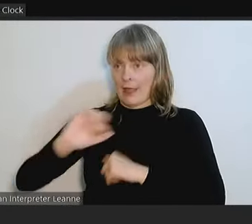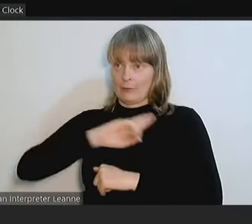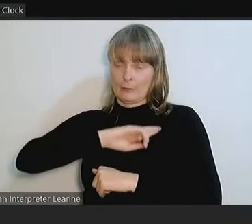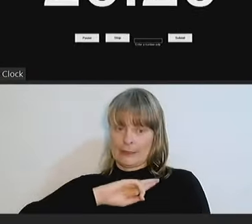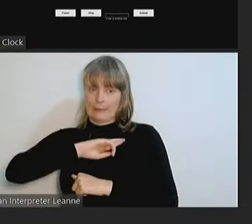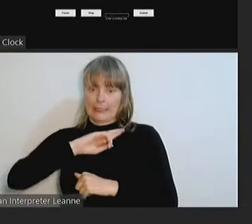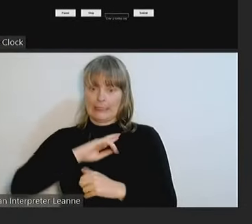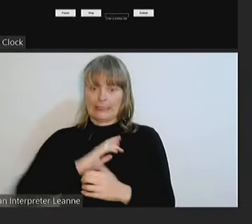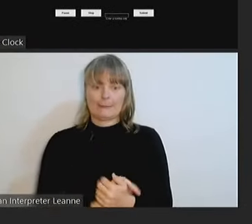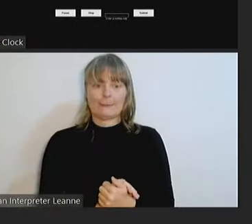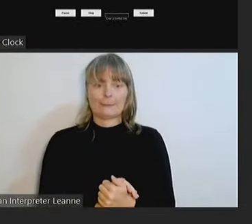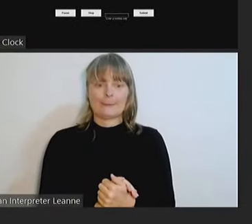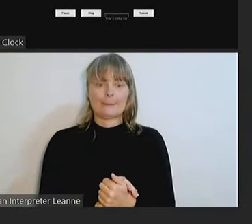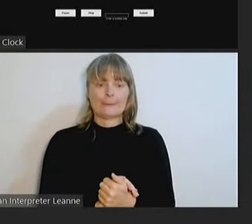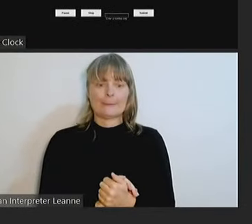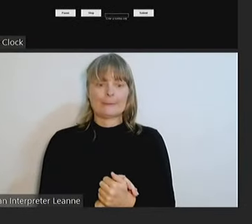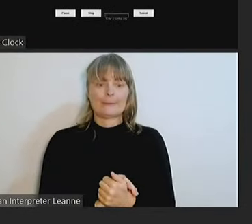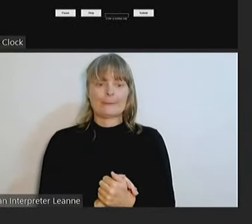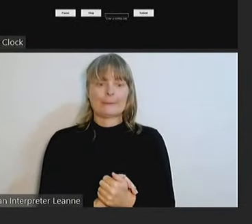Thank you.